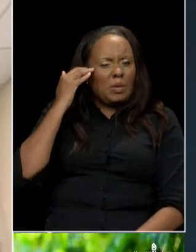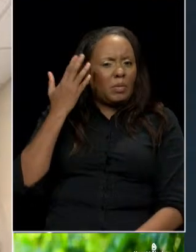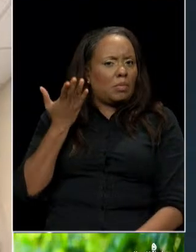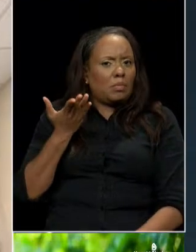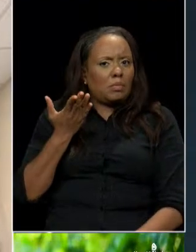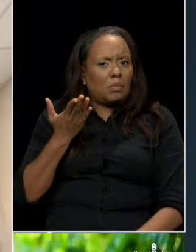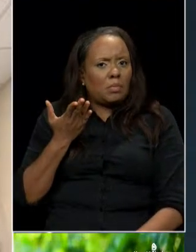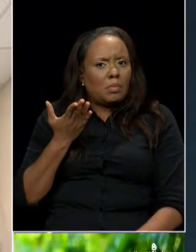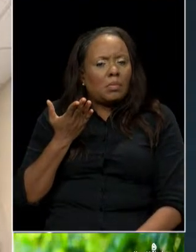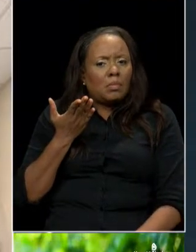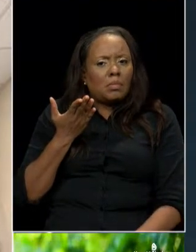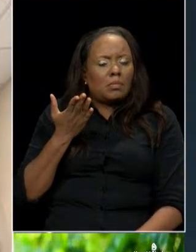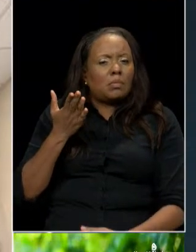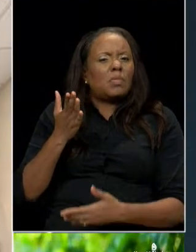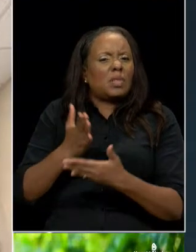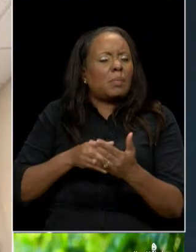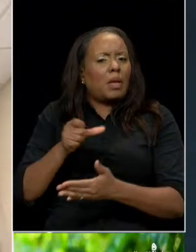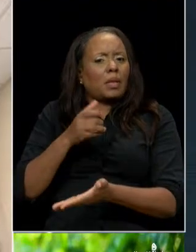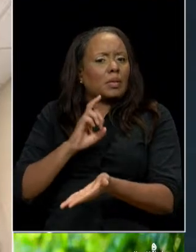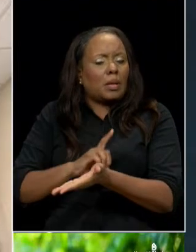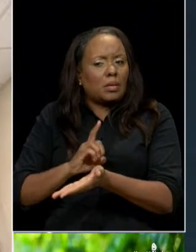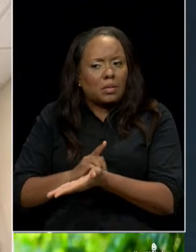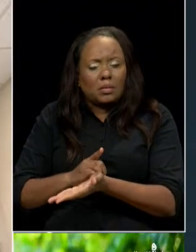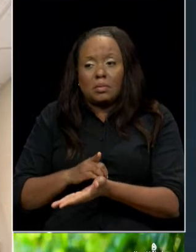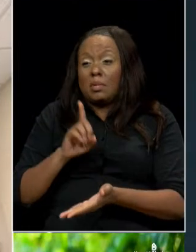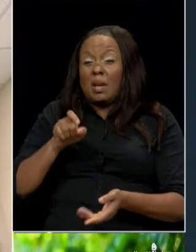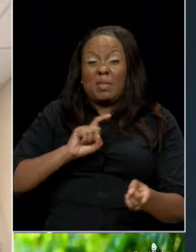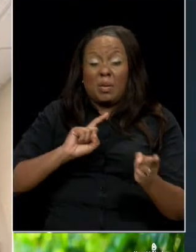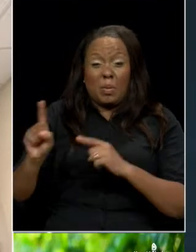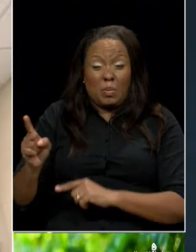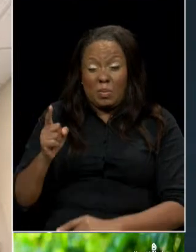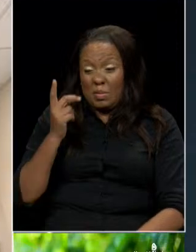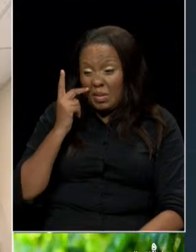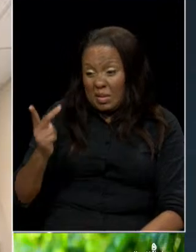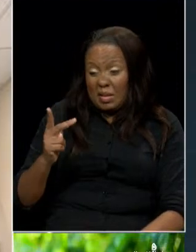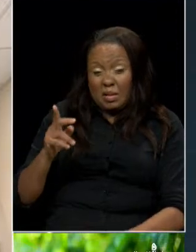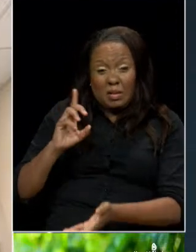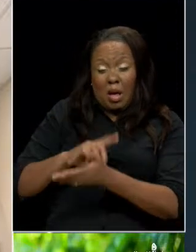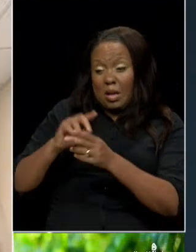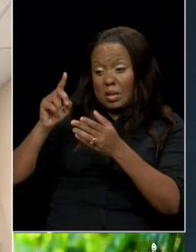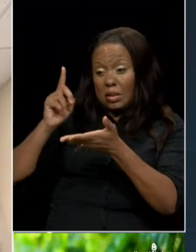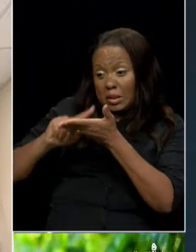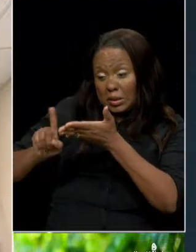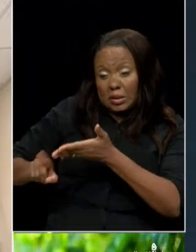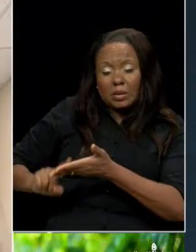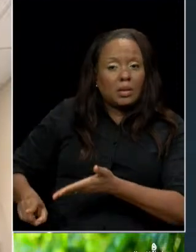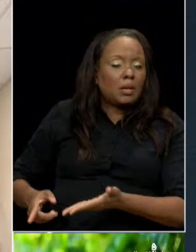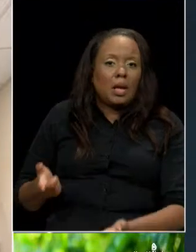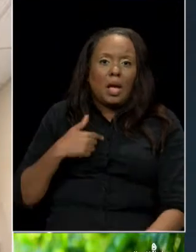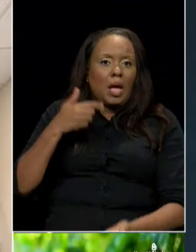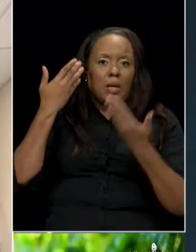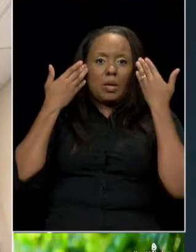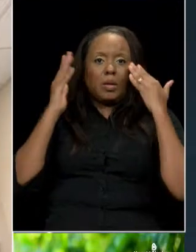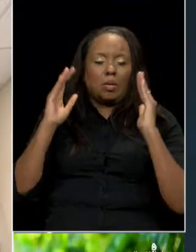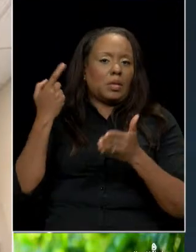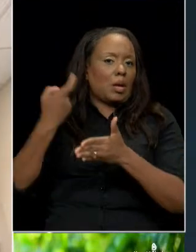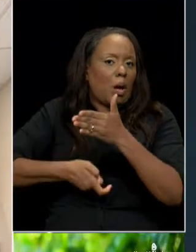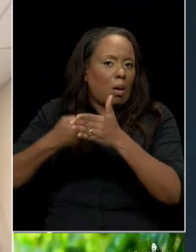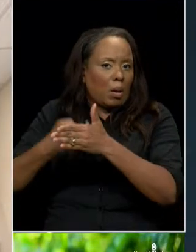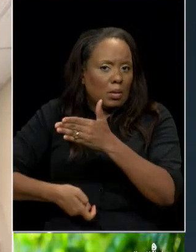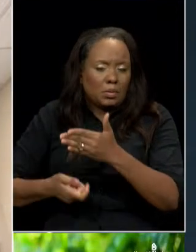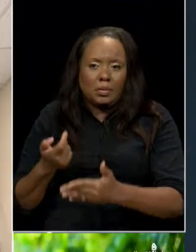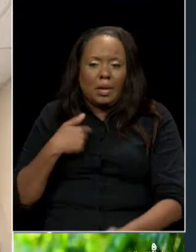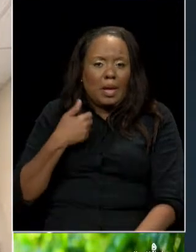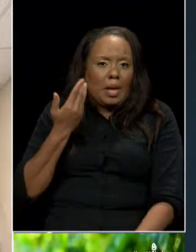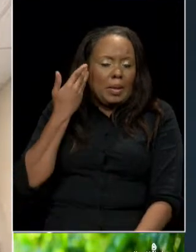would therefore recommend that you would probably see one of my colleagues to get a better idea of the price for penile implants. I wouldn't be able